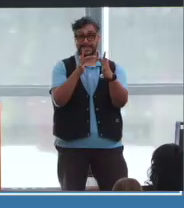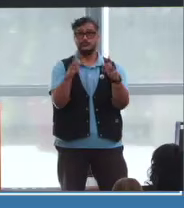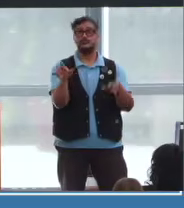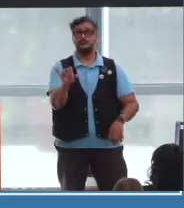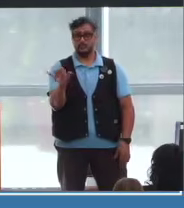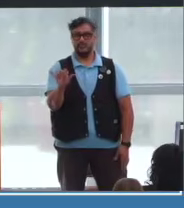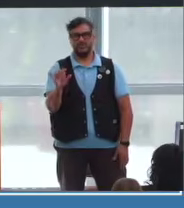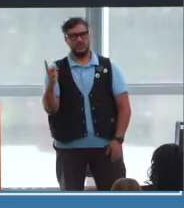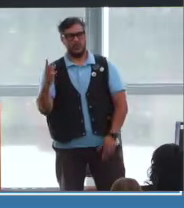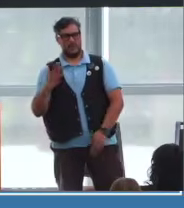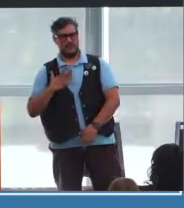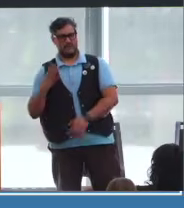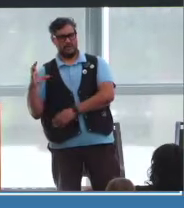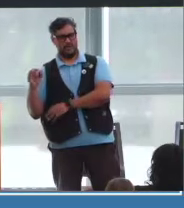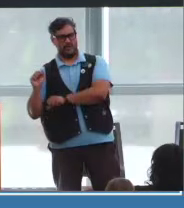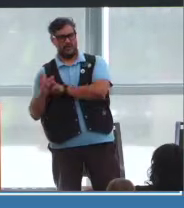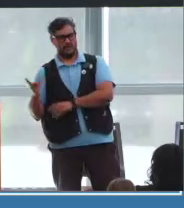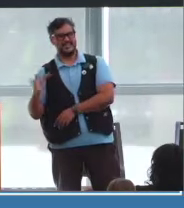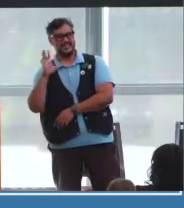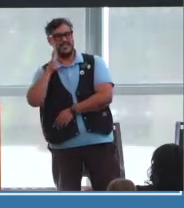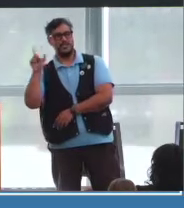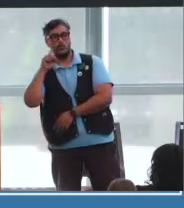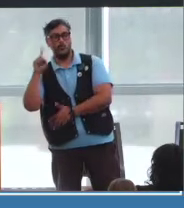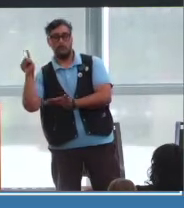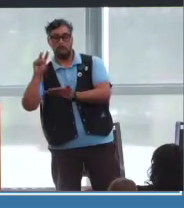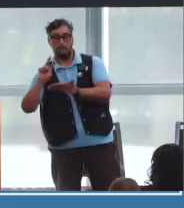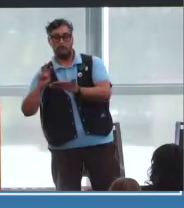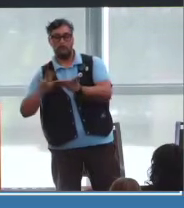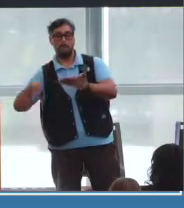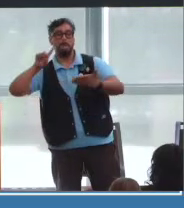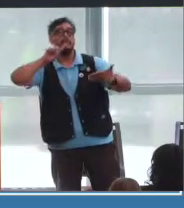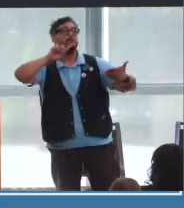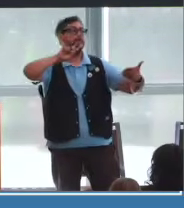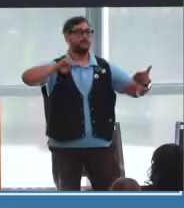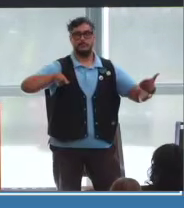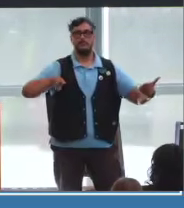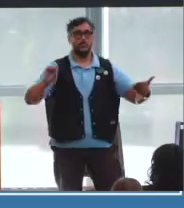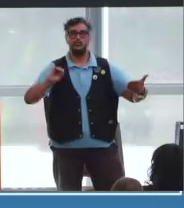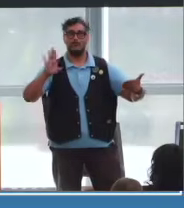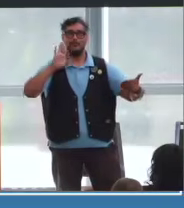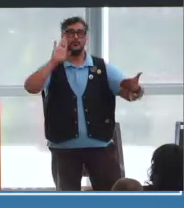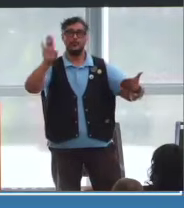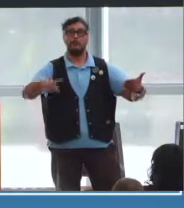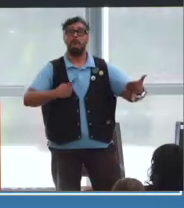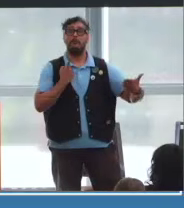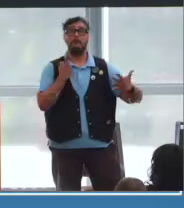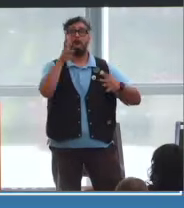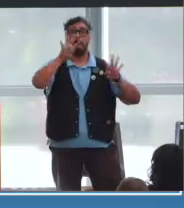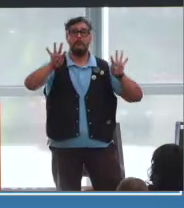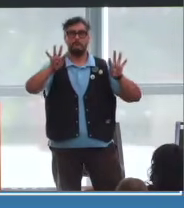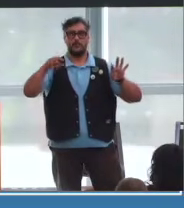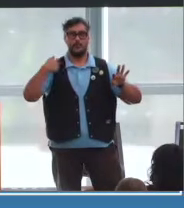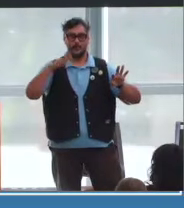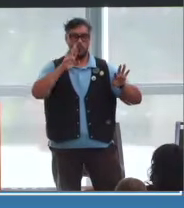Gunzenhauser, one of my colleagues, will be fielding questions to us in the room, so nobody will be left out. We'll take questions in the room